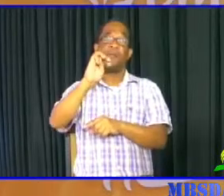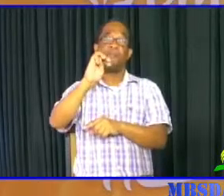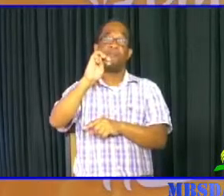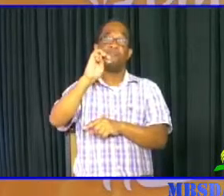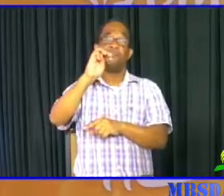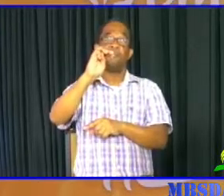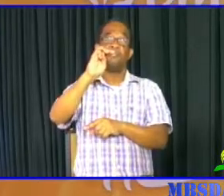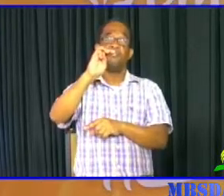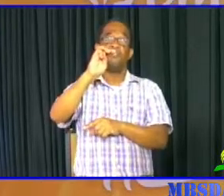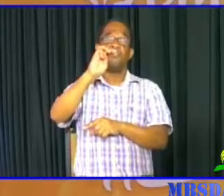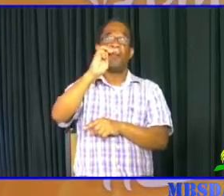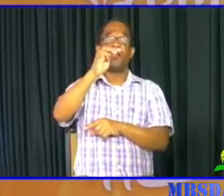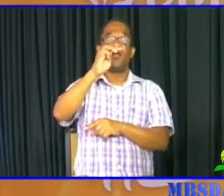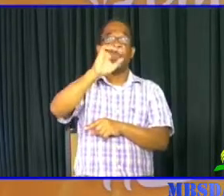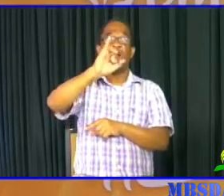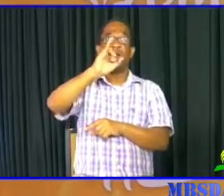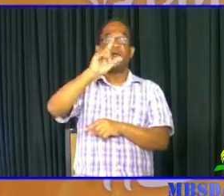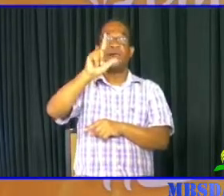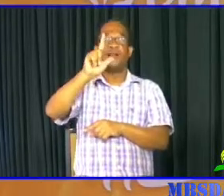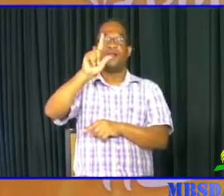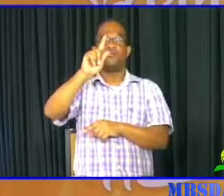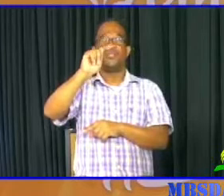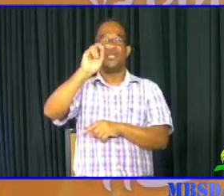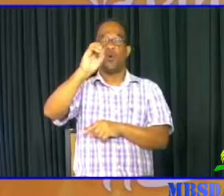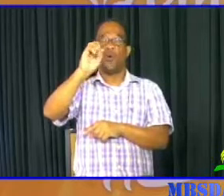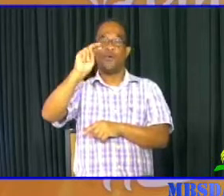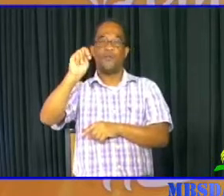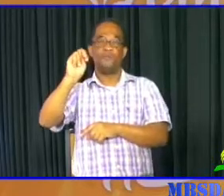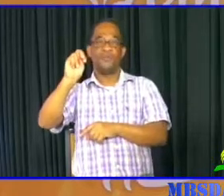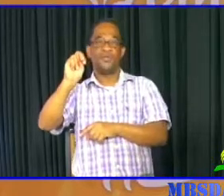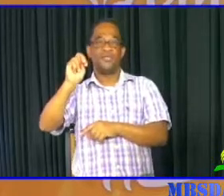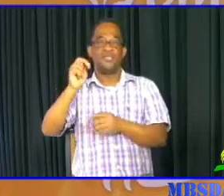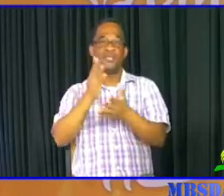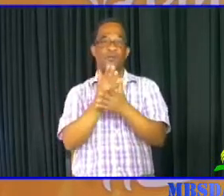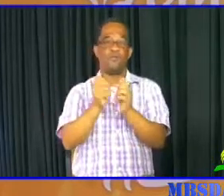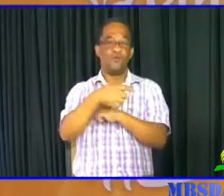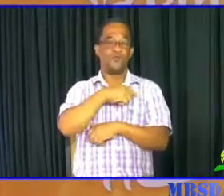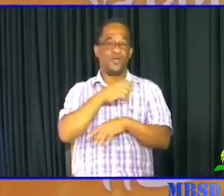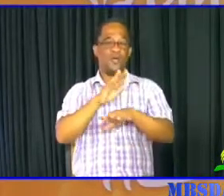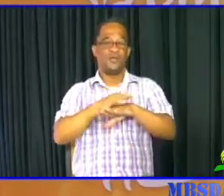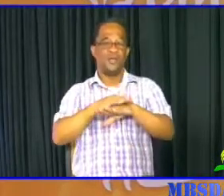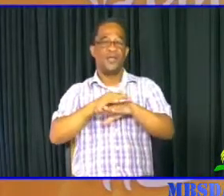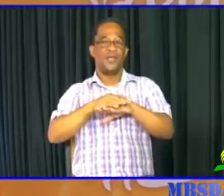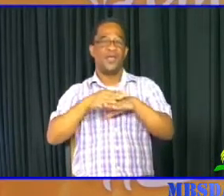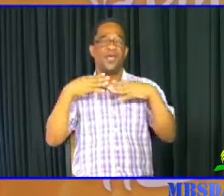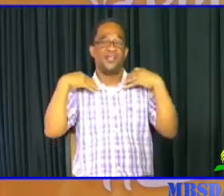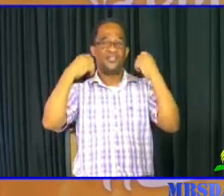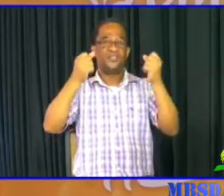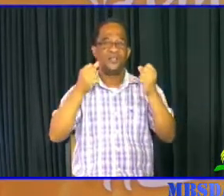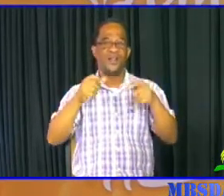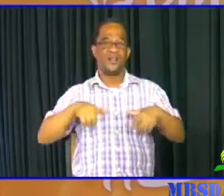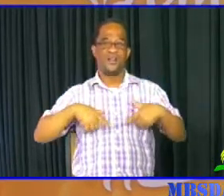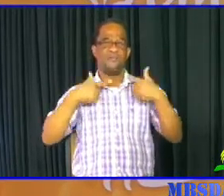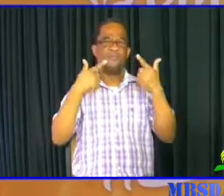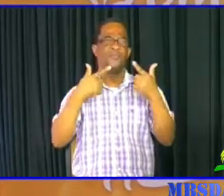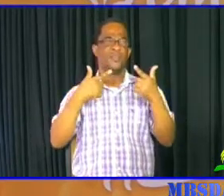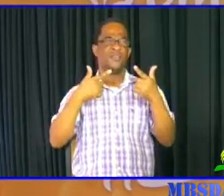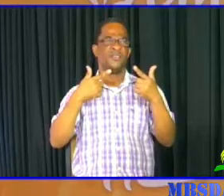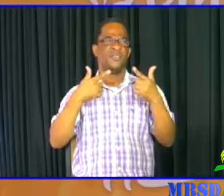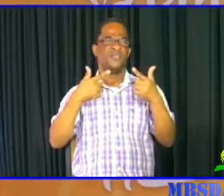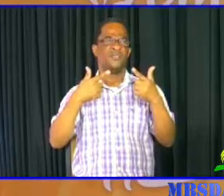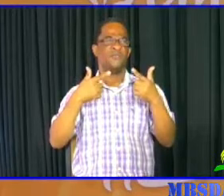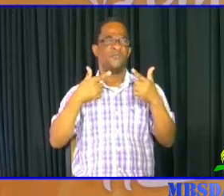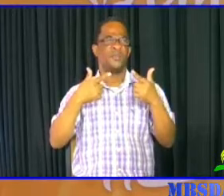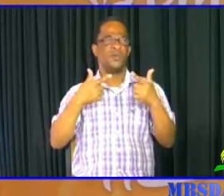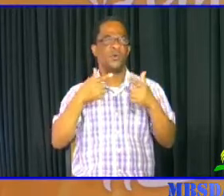us her perspective on healthy living and healthy matters. So as Pastor Dane Fletcher prepares to come this evening, we